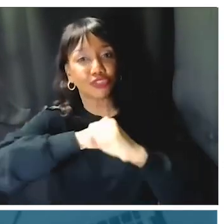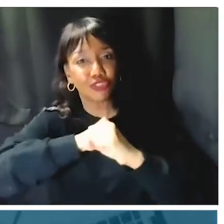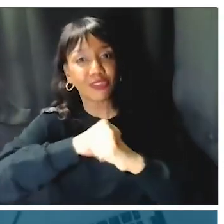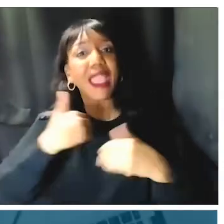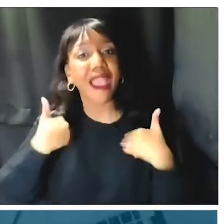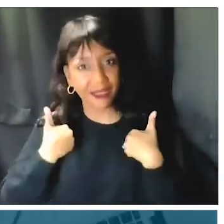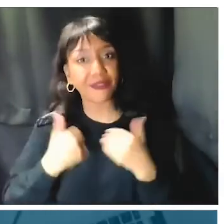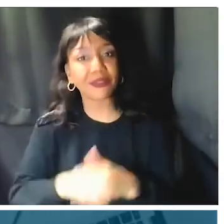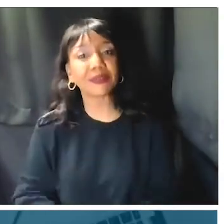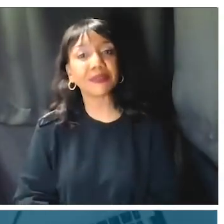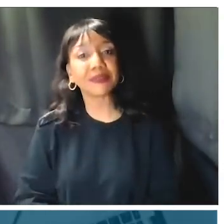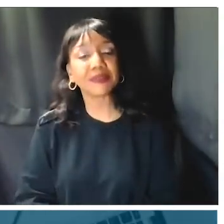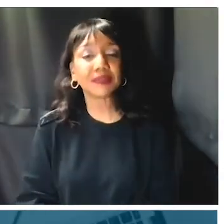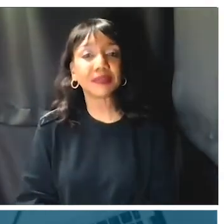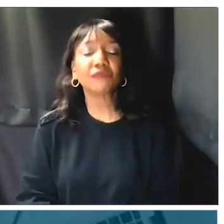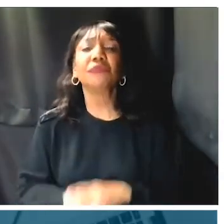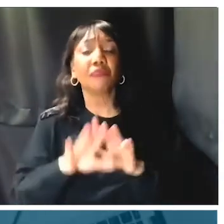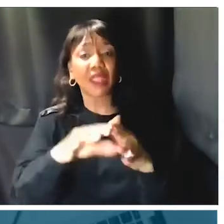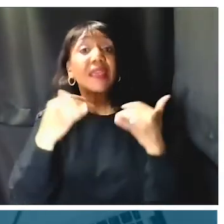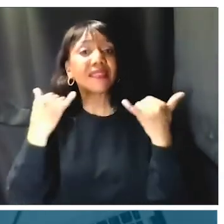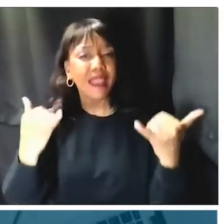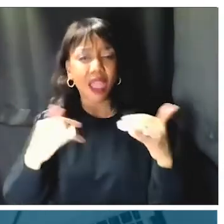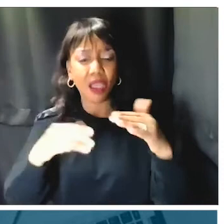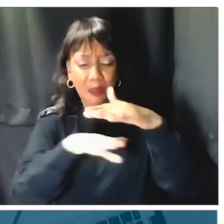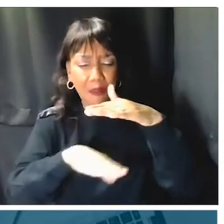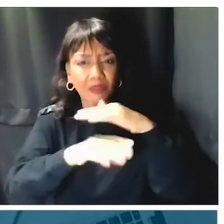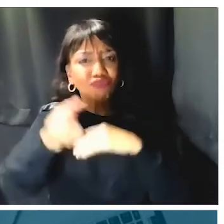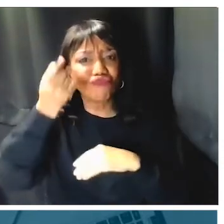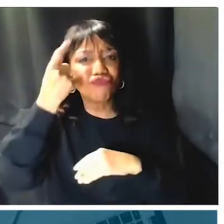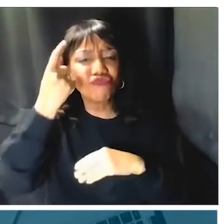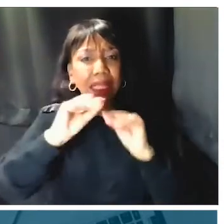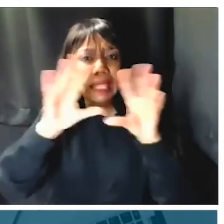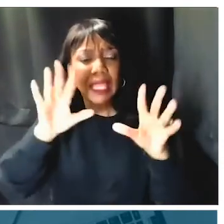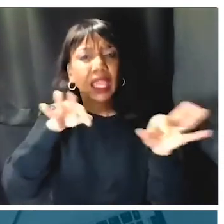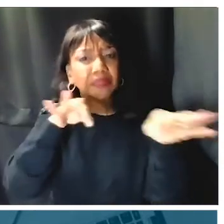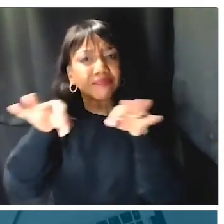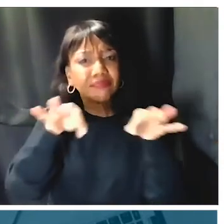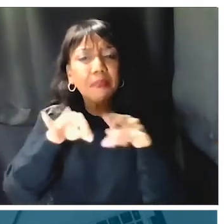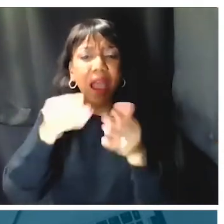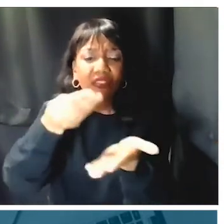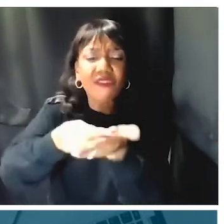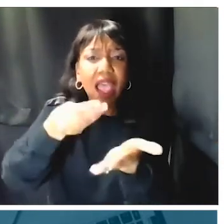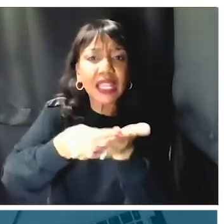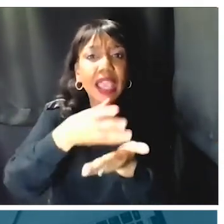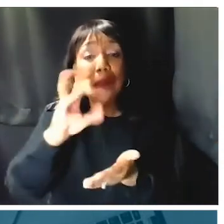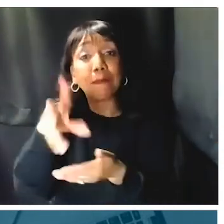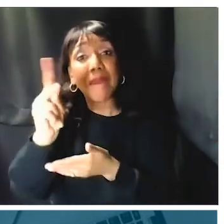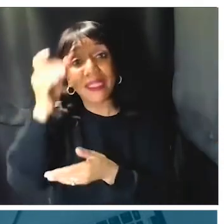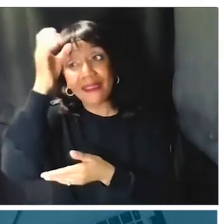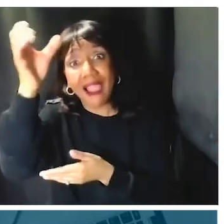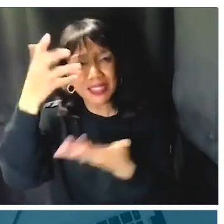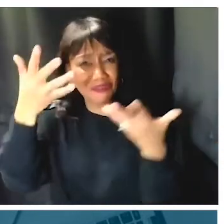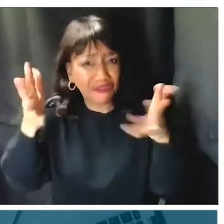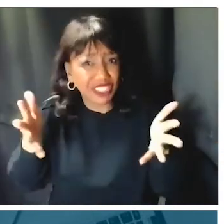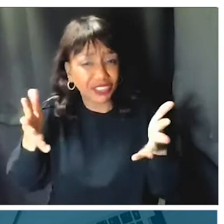Now that you have the basic understanding and have been introduced to financial and banking concepts, let's talk about how you can manage